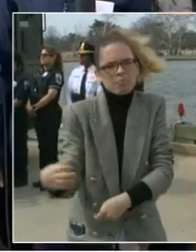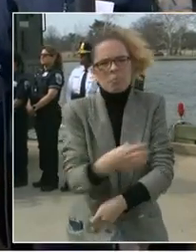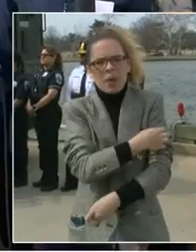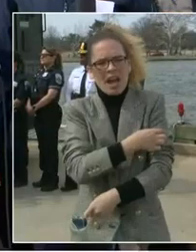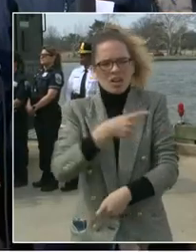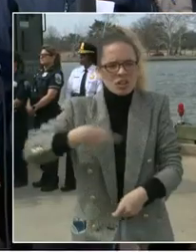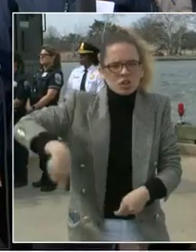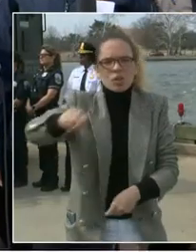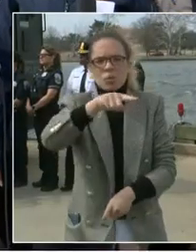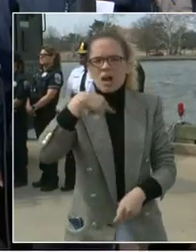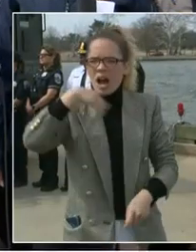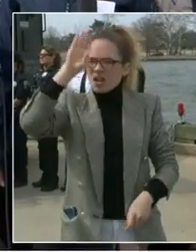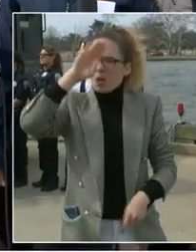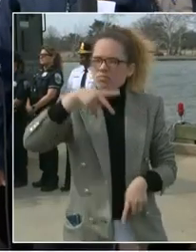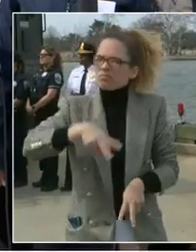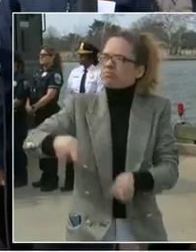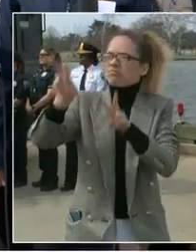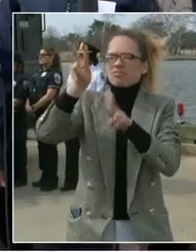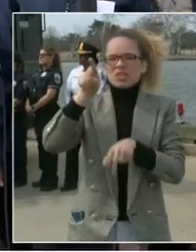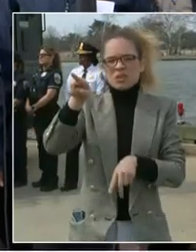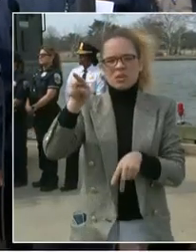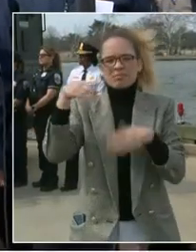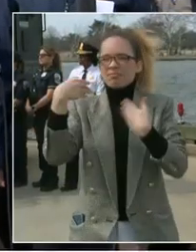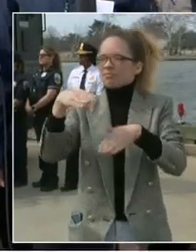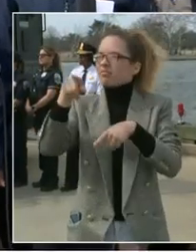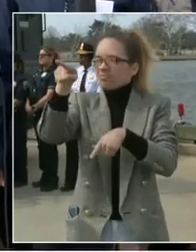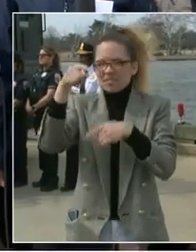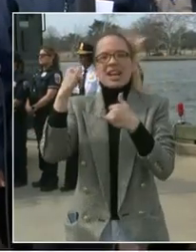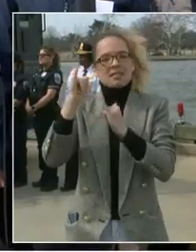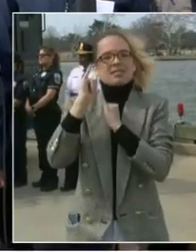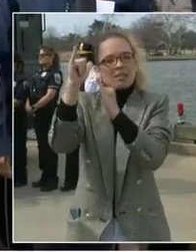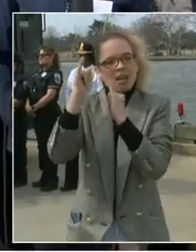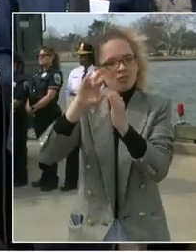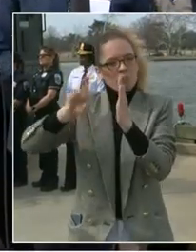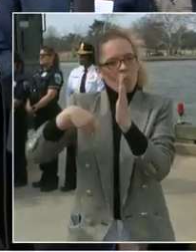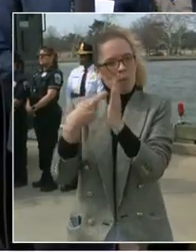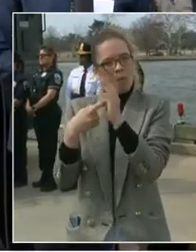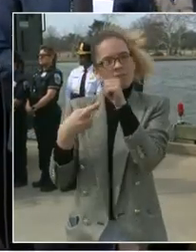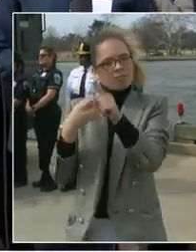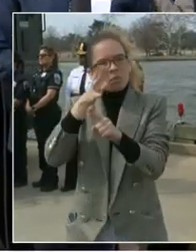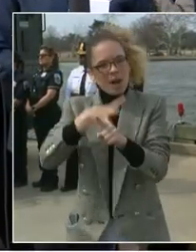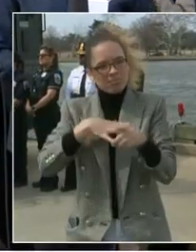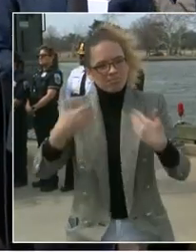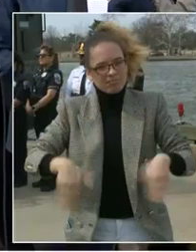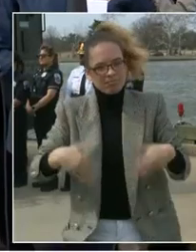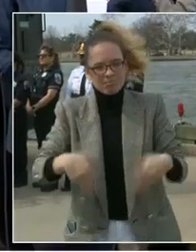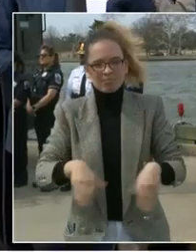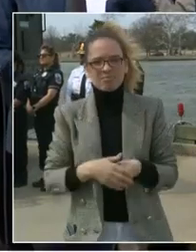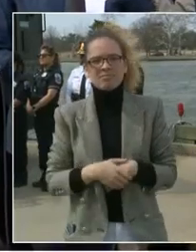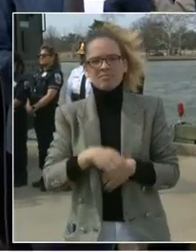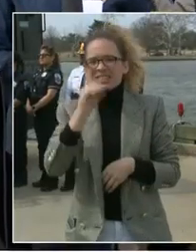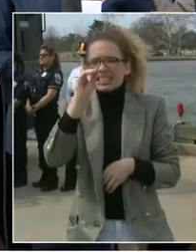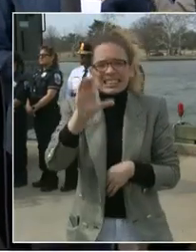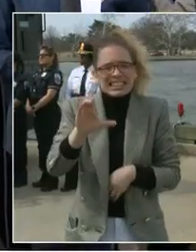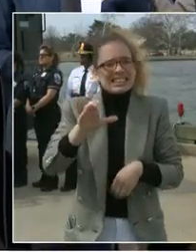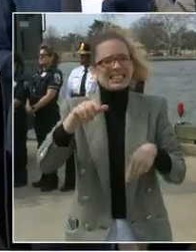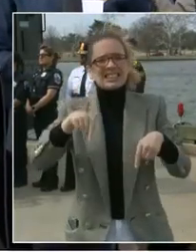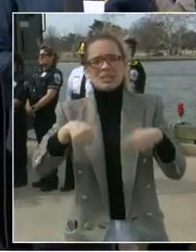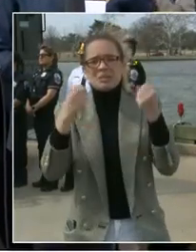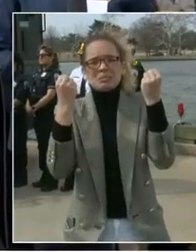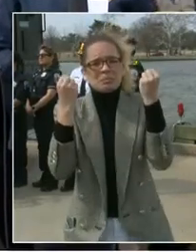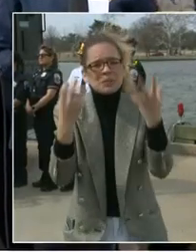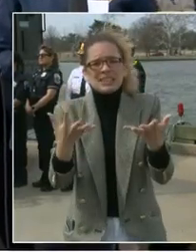can aspire to be. We represent many positions in the department. We are public information officers. We are mountain